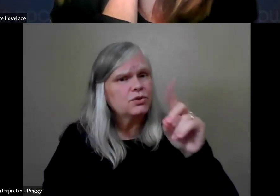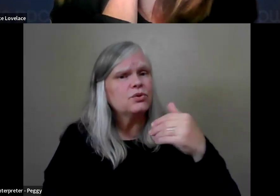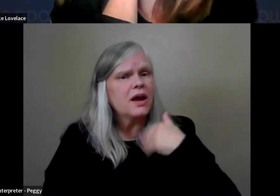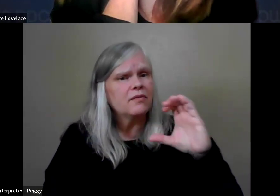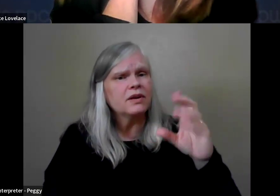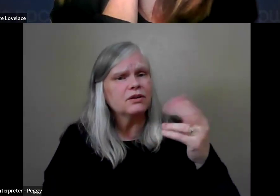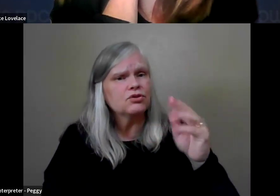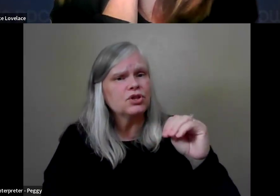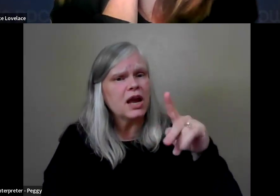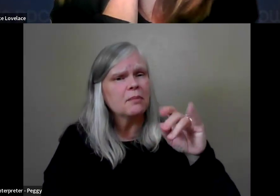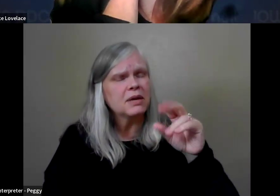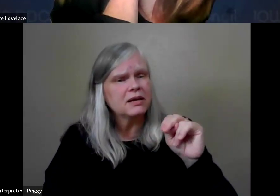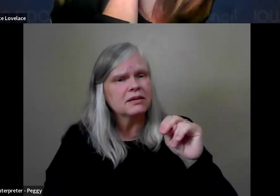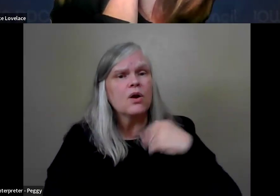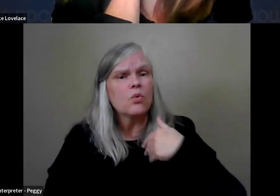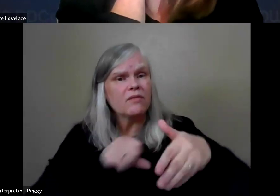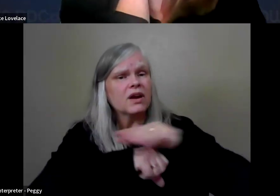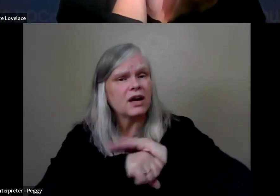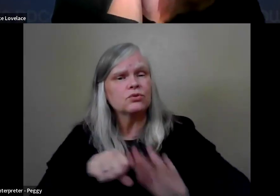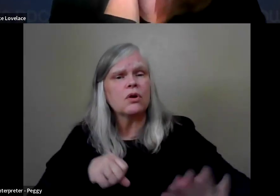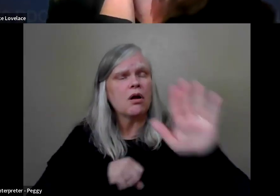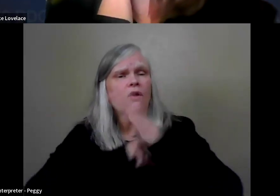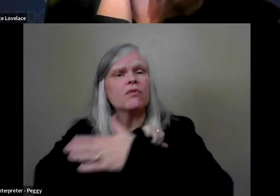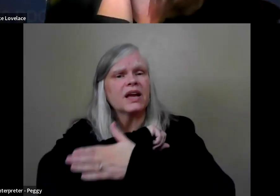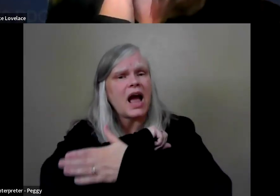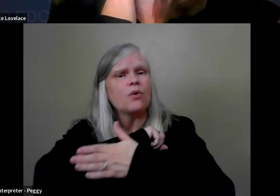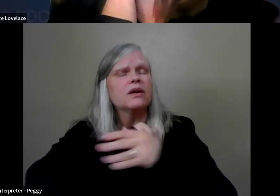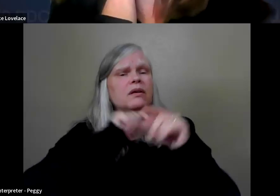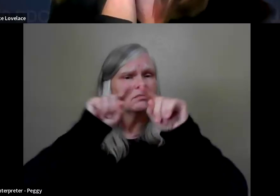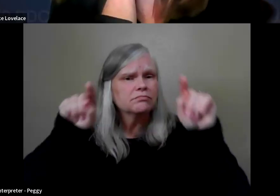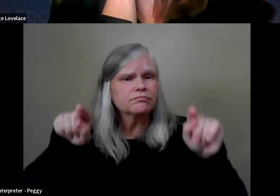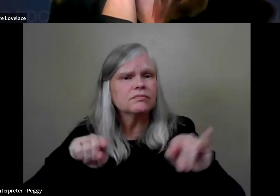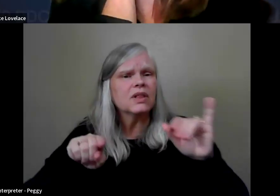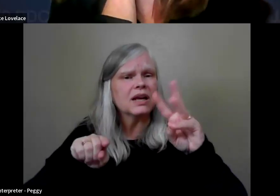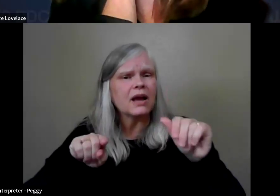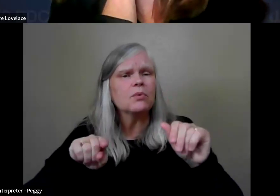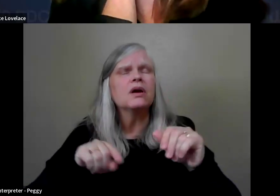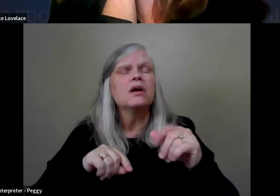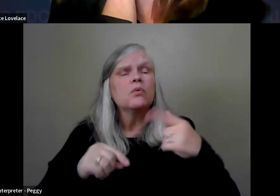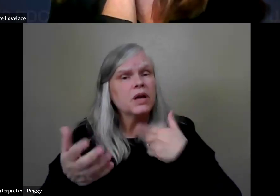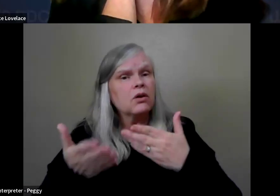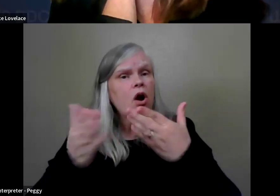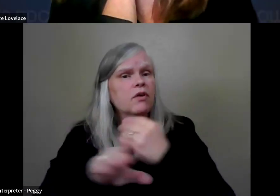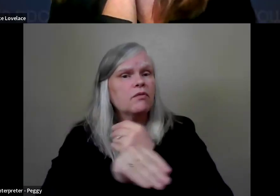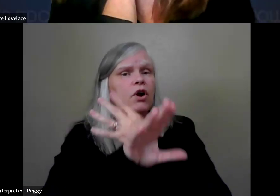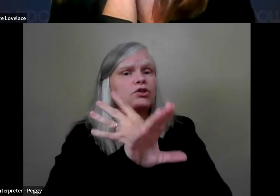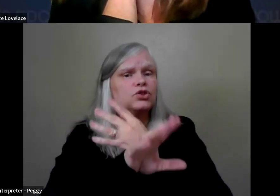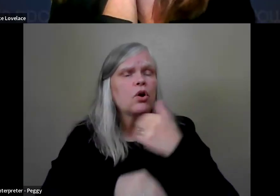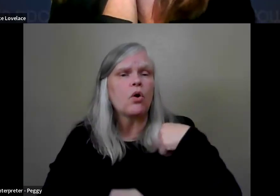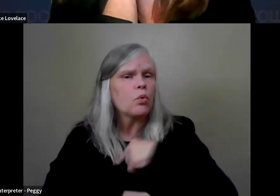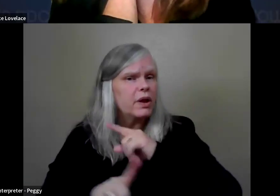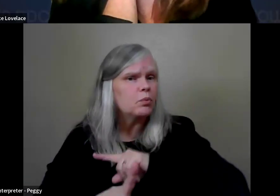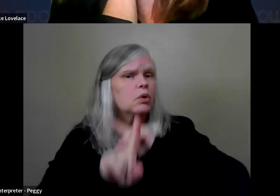really we pretty much have coverage in every county, and if we don't, we can usually have someone offer it virtually or get there if we can.